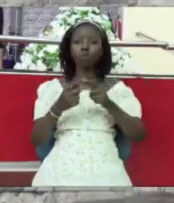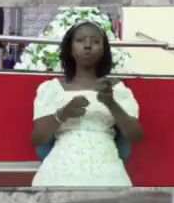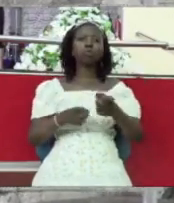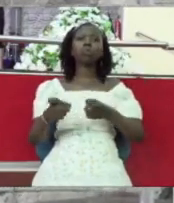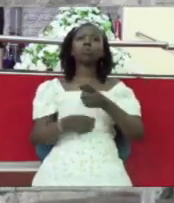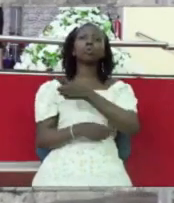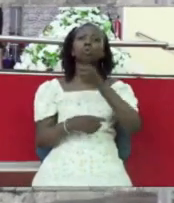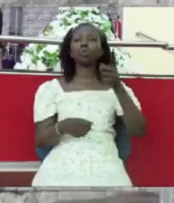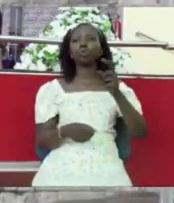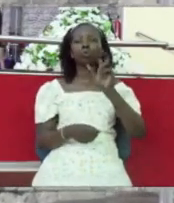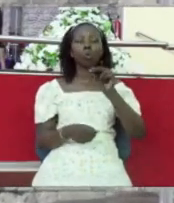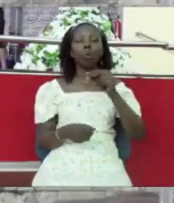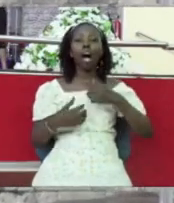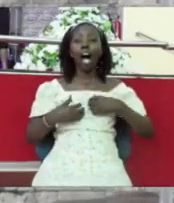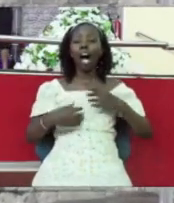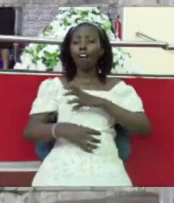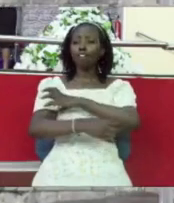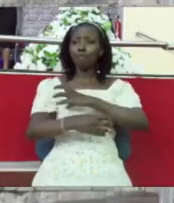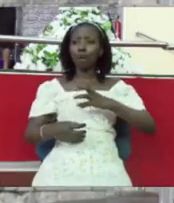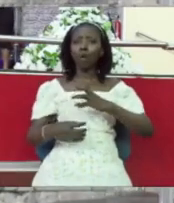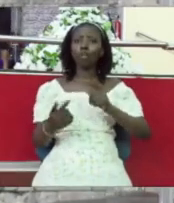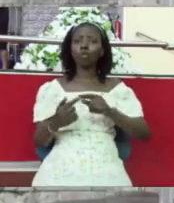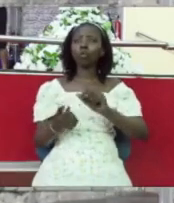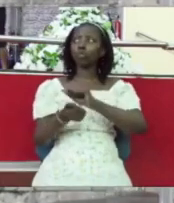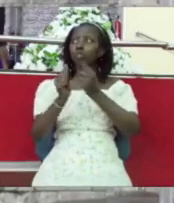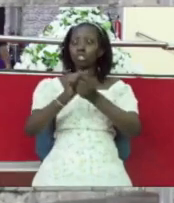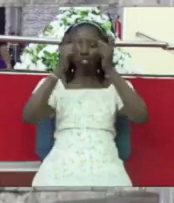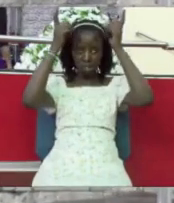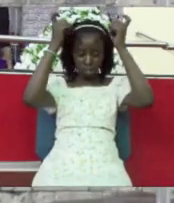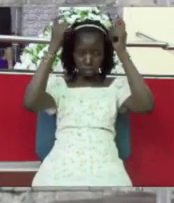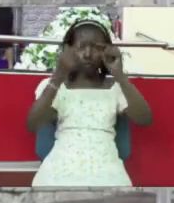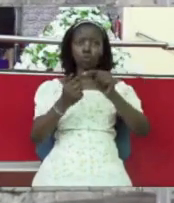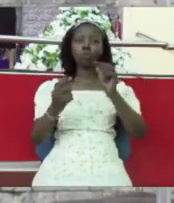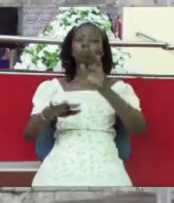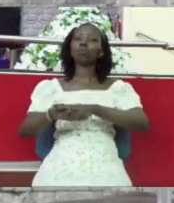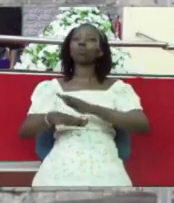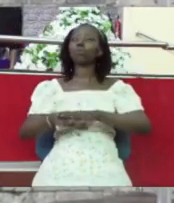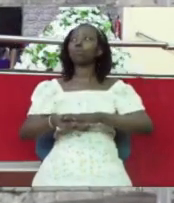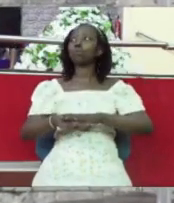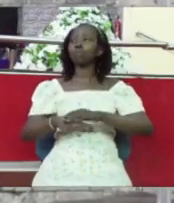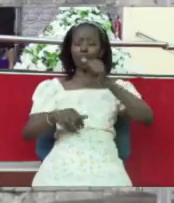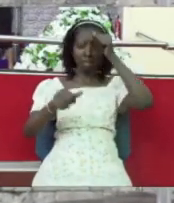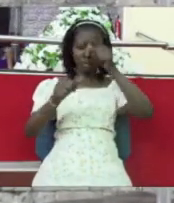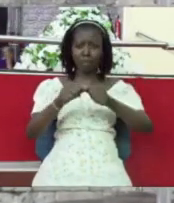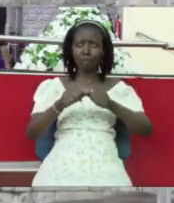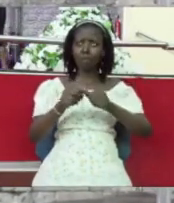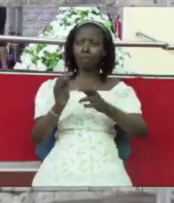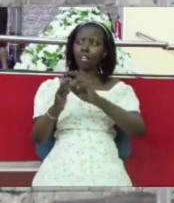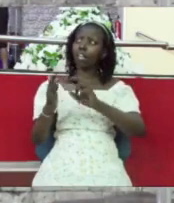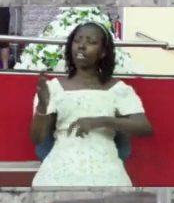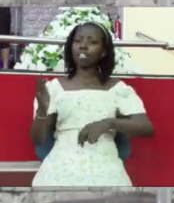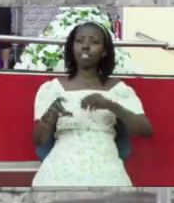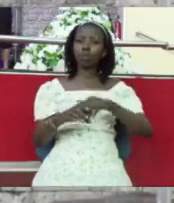evil with good. Paulo anasema kwamba tuna nguvu za kushinda mabaya kwa mazuri. Remember, these things were written to the church in Rome.